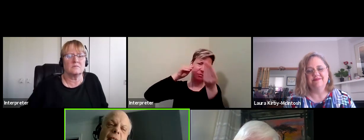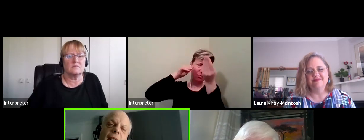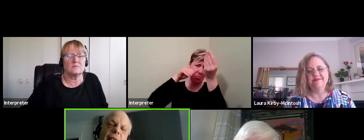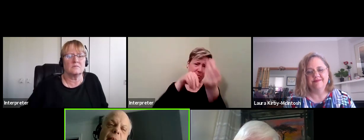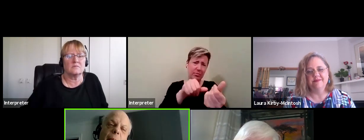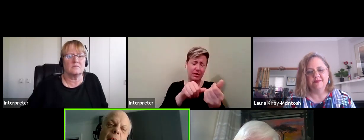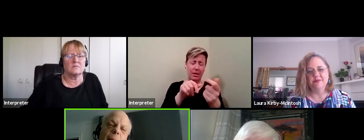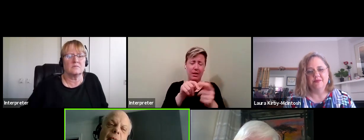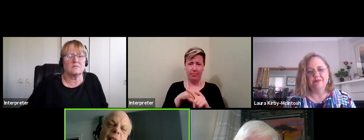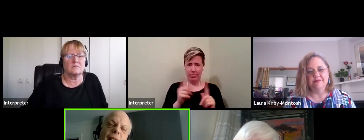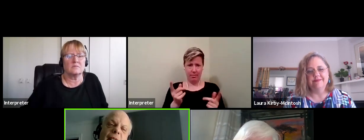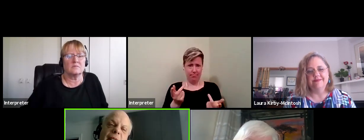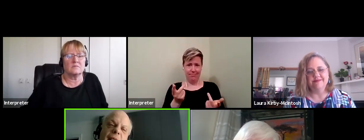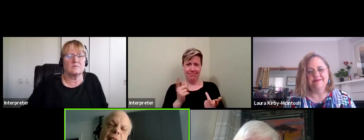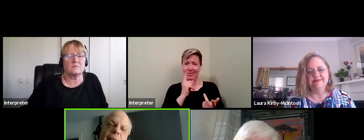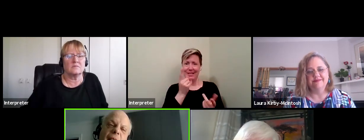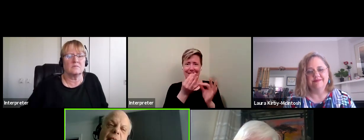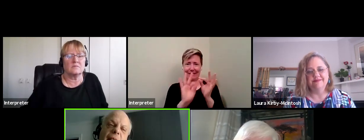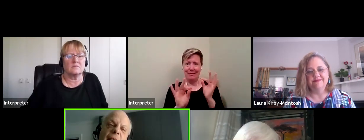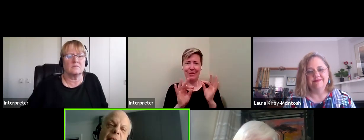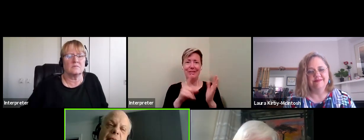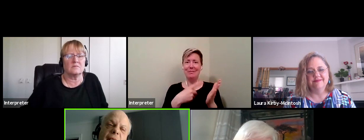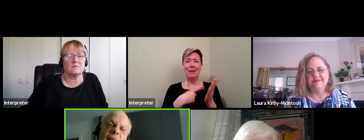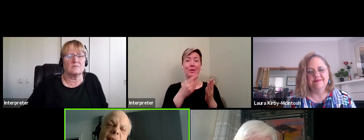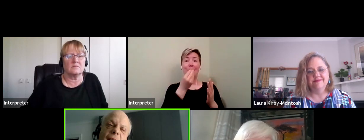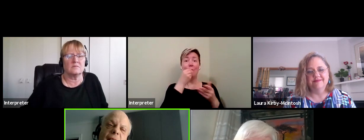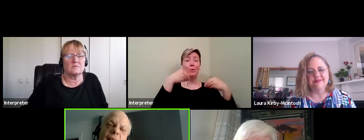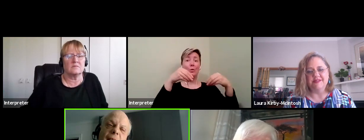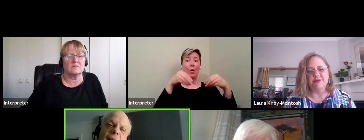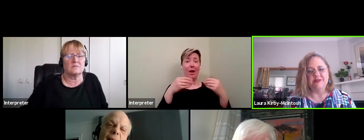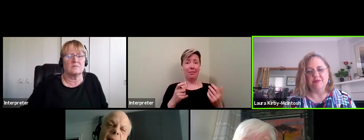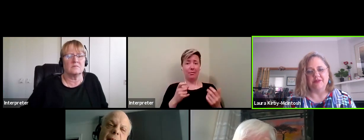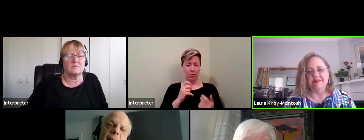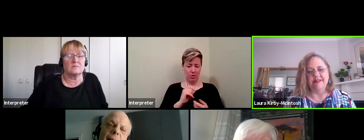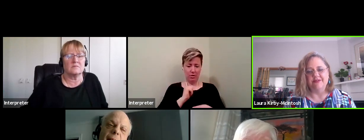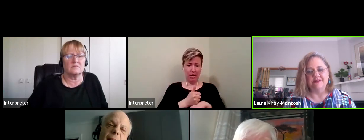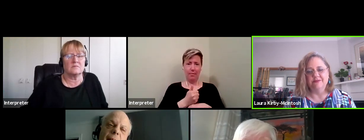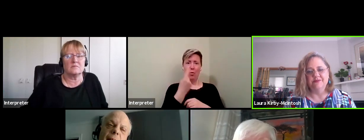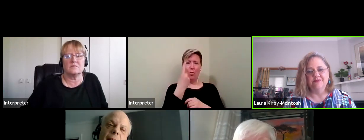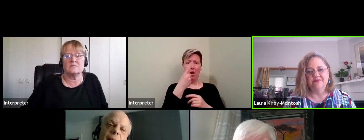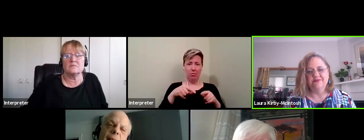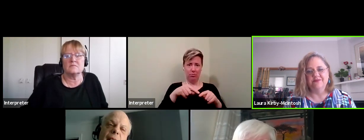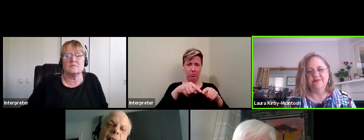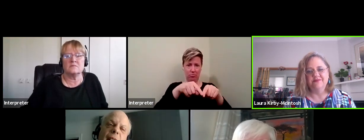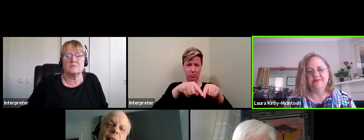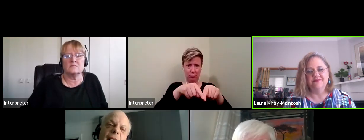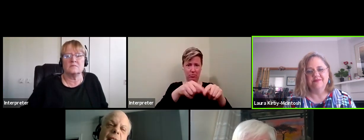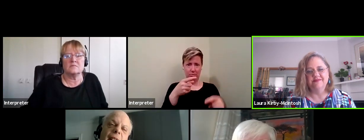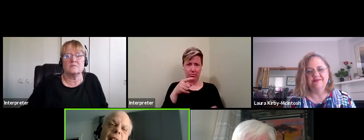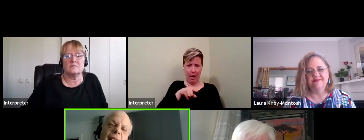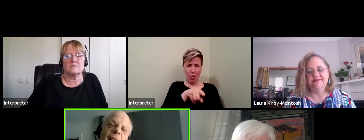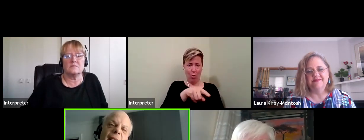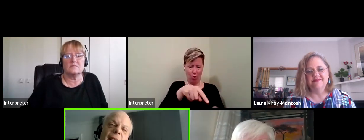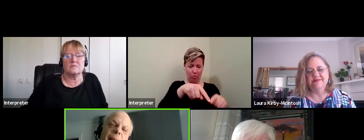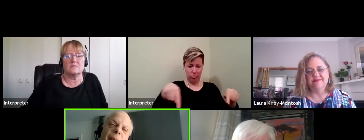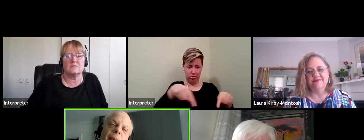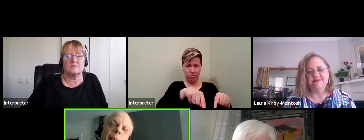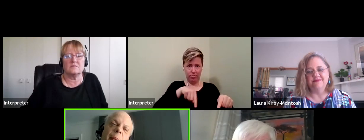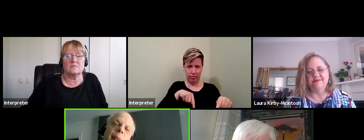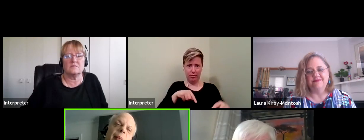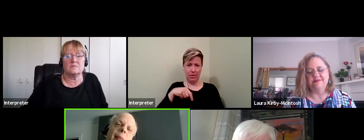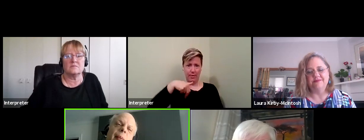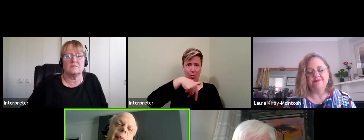the lanes one way costs nothing other than the sign. So simple. Exactly. I love it. Okay, yeah, carry on, Thea. Yeah,